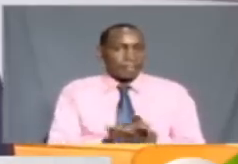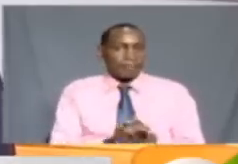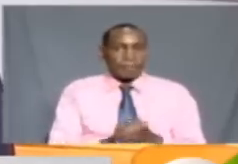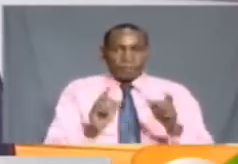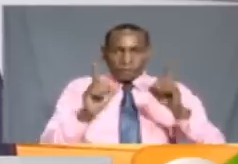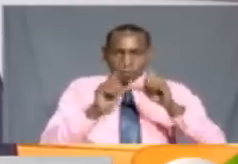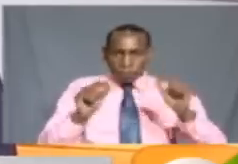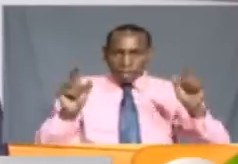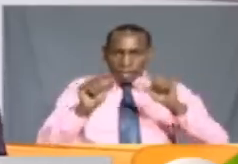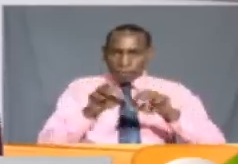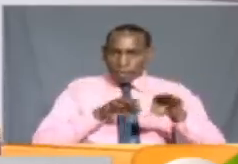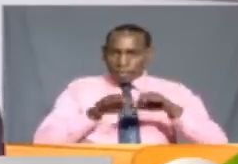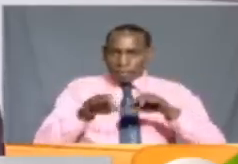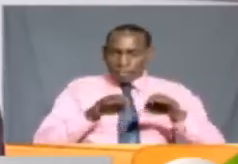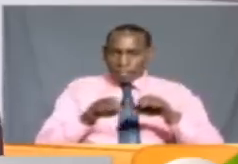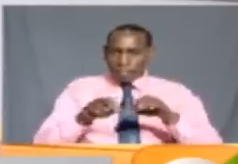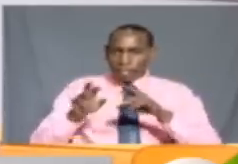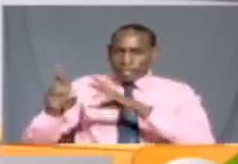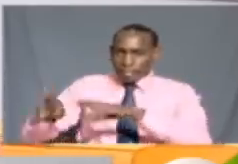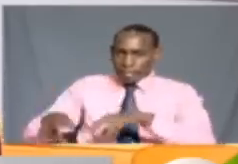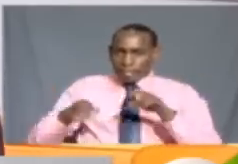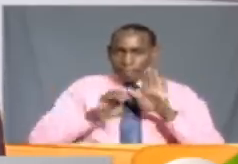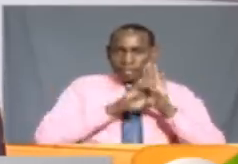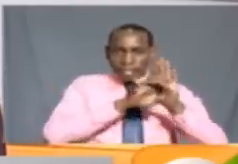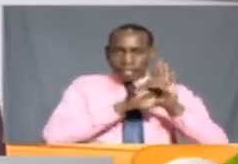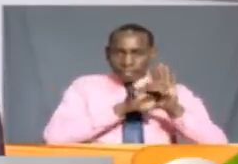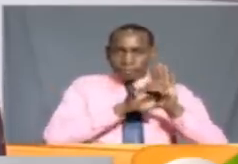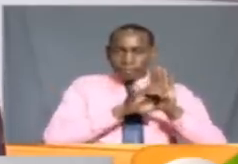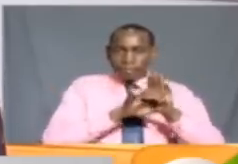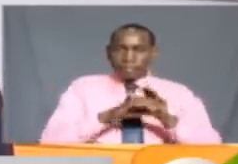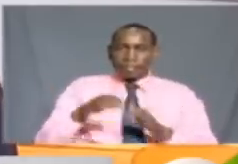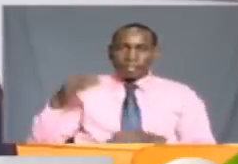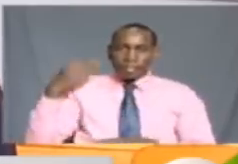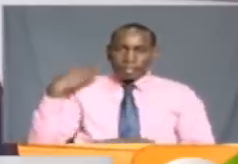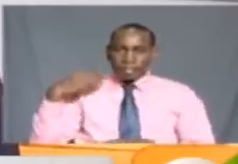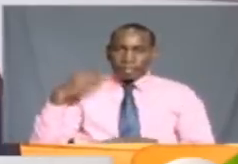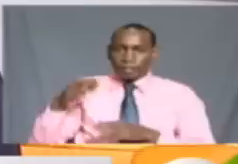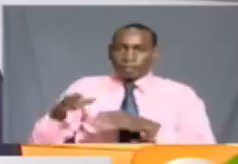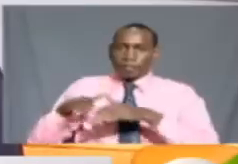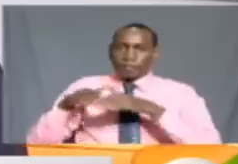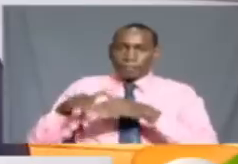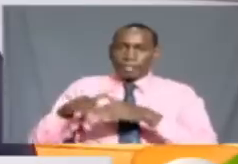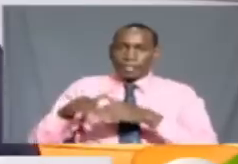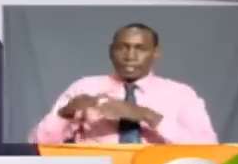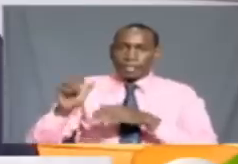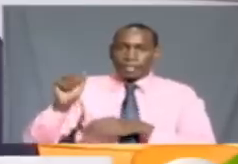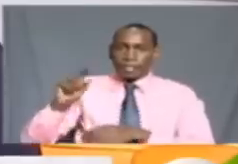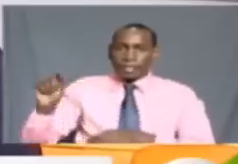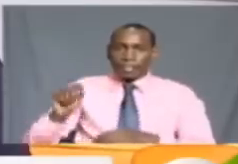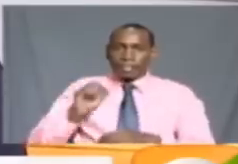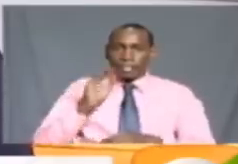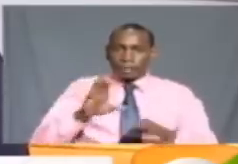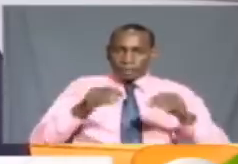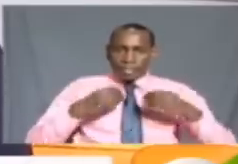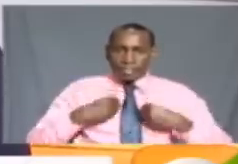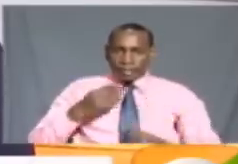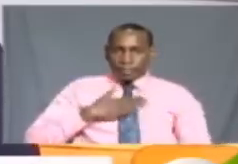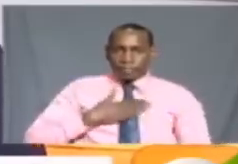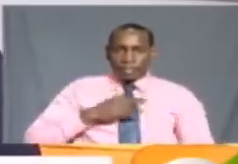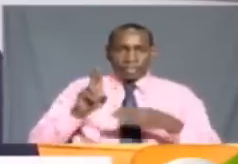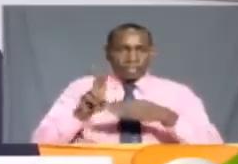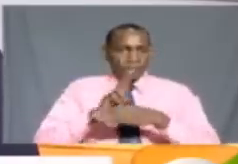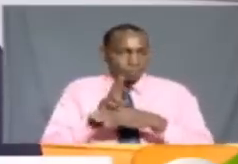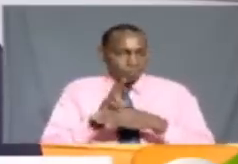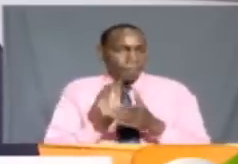definition of defilement, for instance, in the Sexual Offences Act, yeah, it's actually very clear. It is, if you allow me to use to say